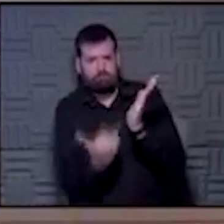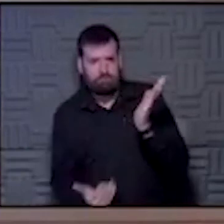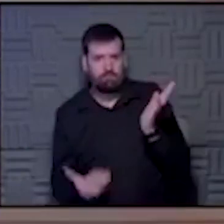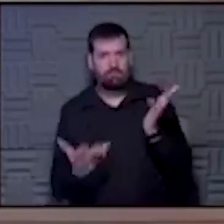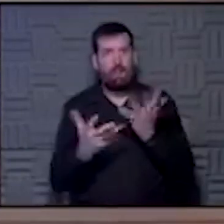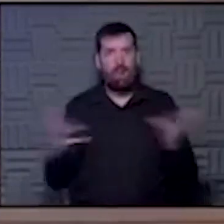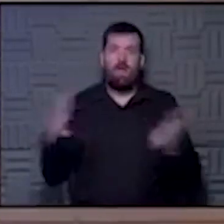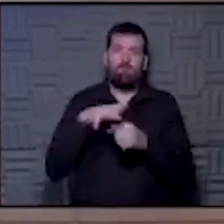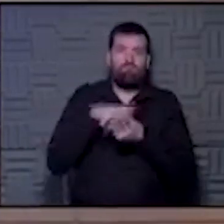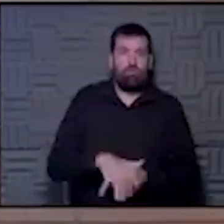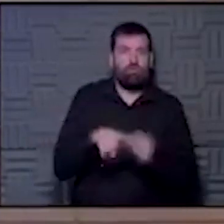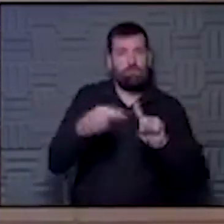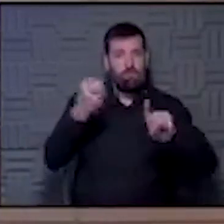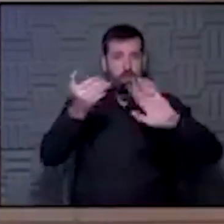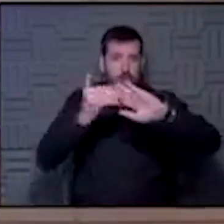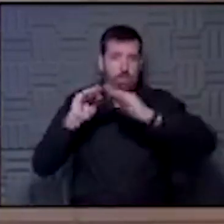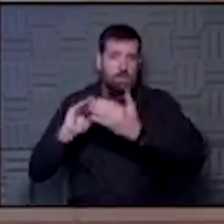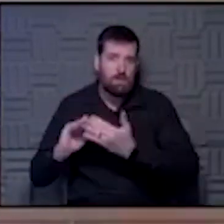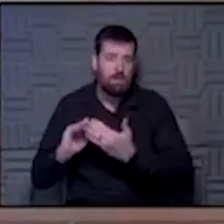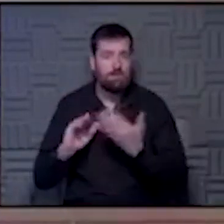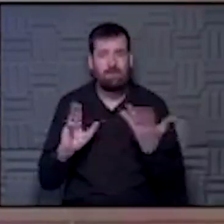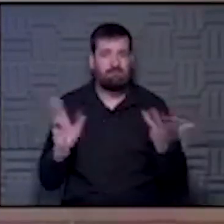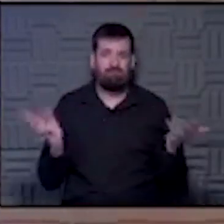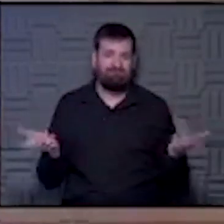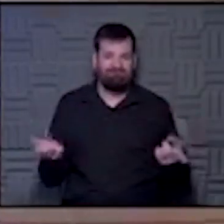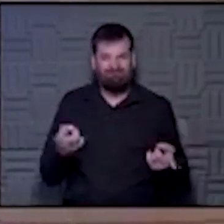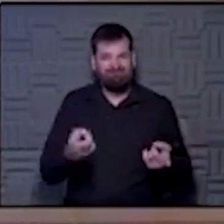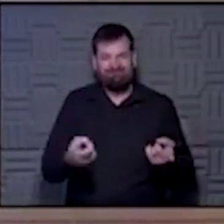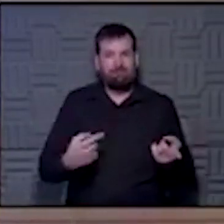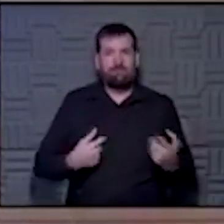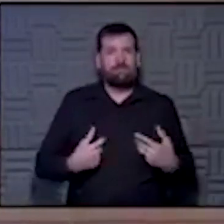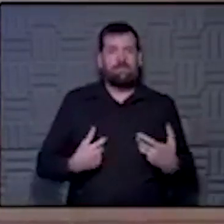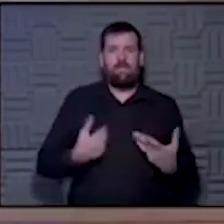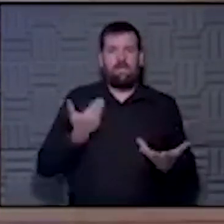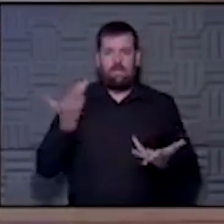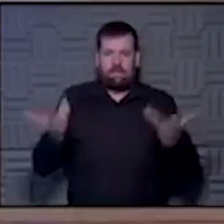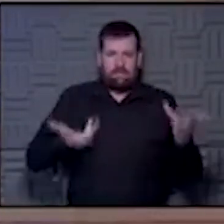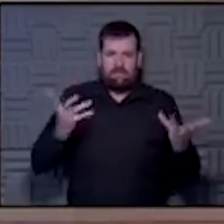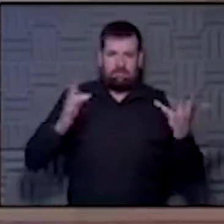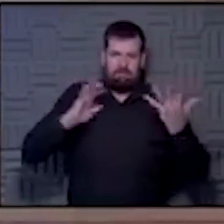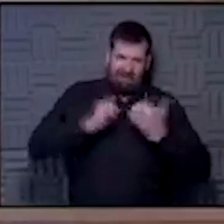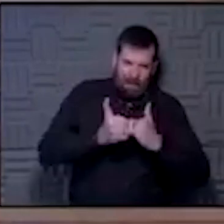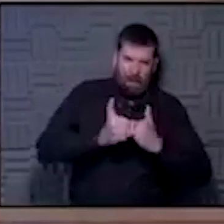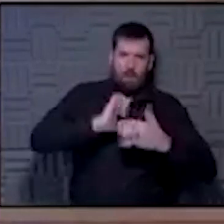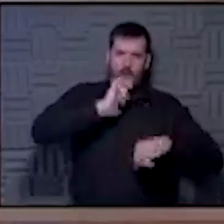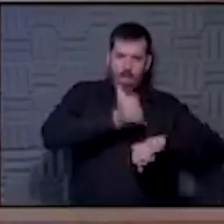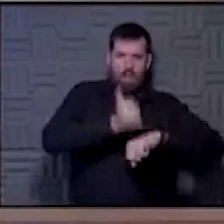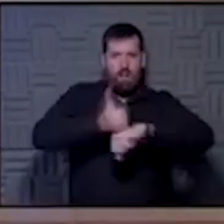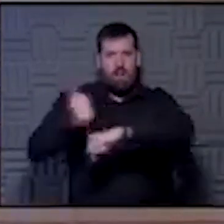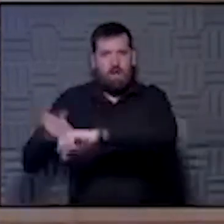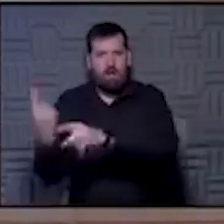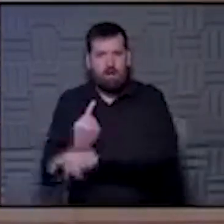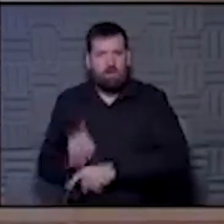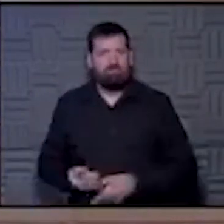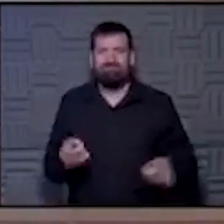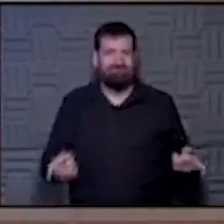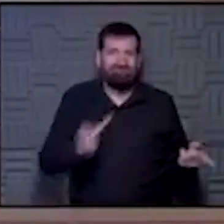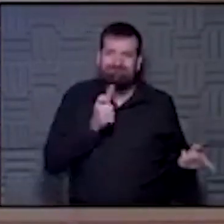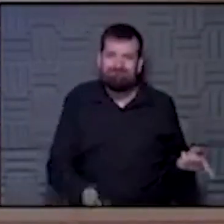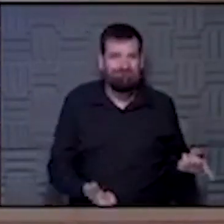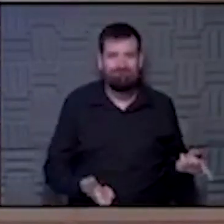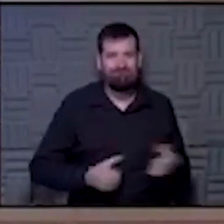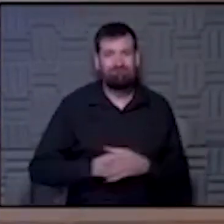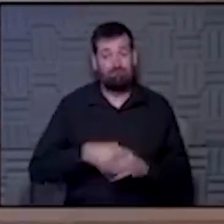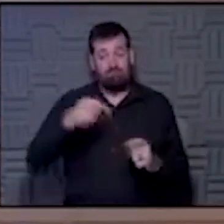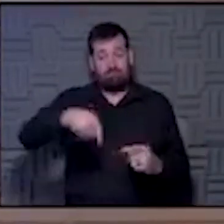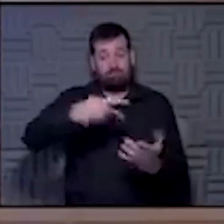the community, and frankly, they don't always know how to put everything into play. And so this program, really,